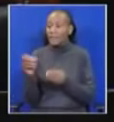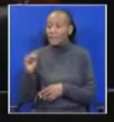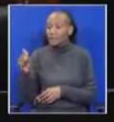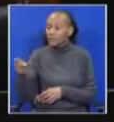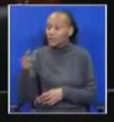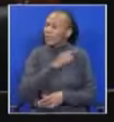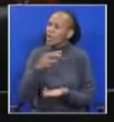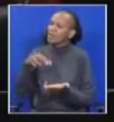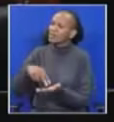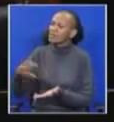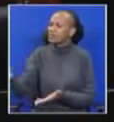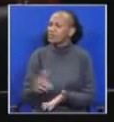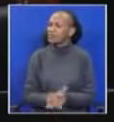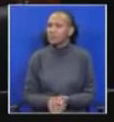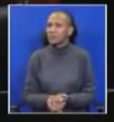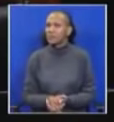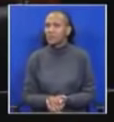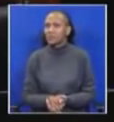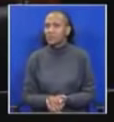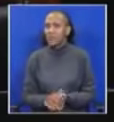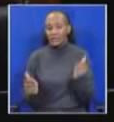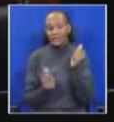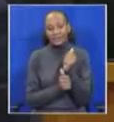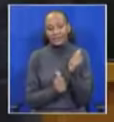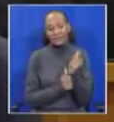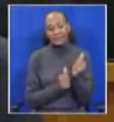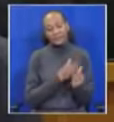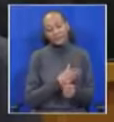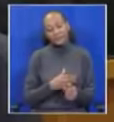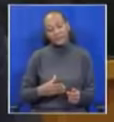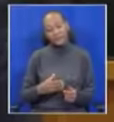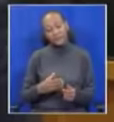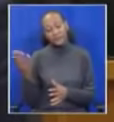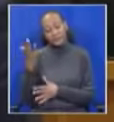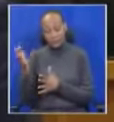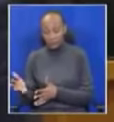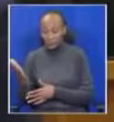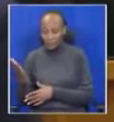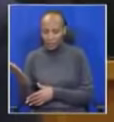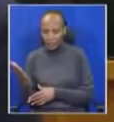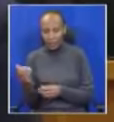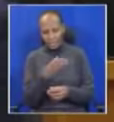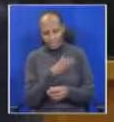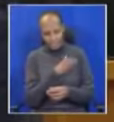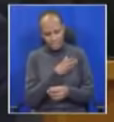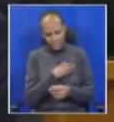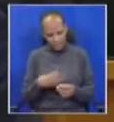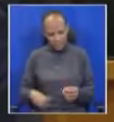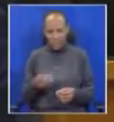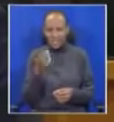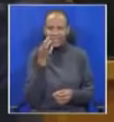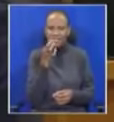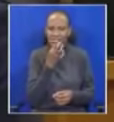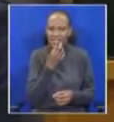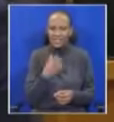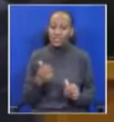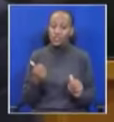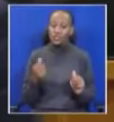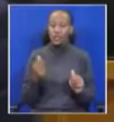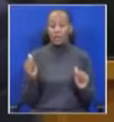do you want to be heard again? Deputy Speaker, the president, if you examine the Hansard, did not withdraw. He said he would be prepared to